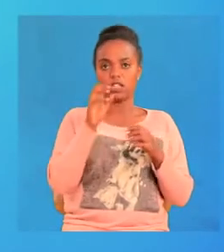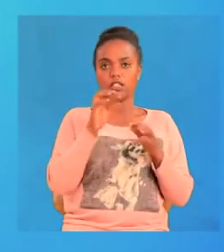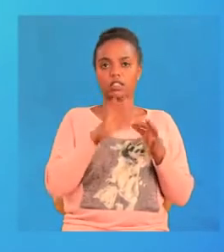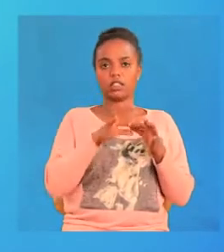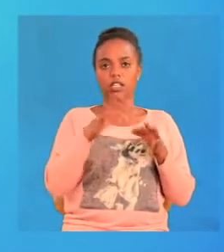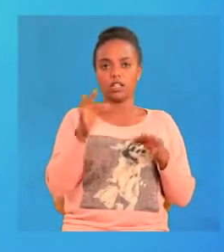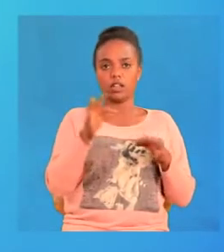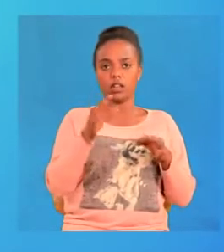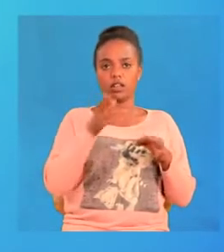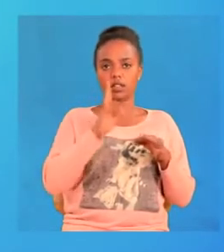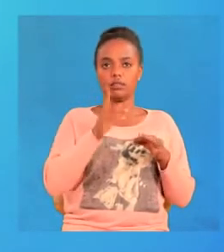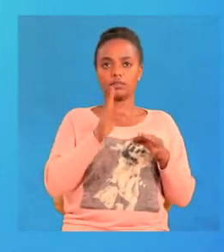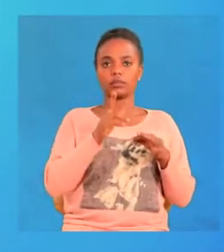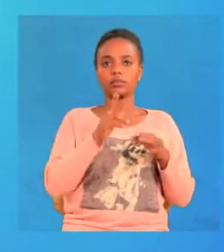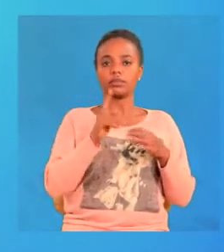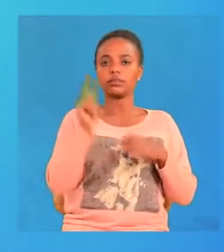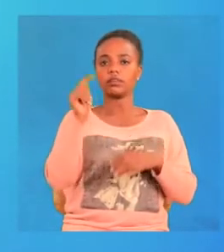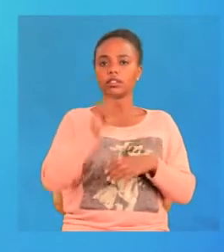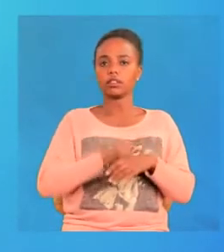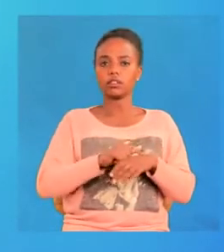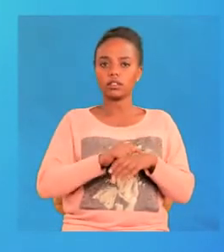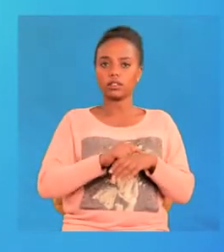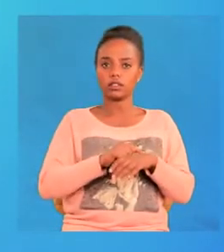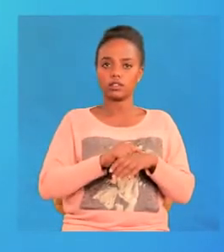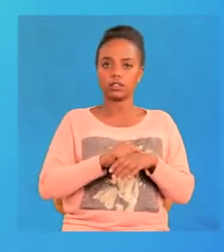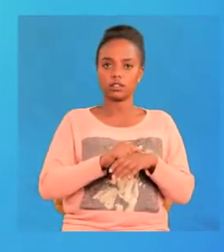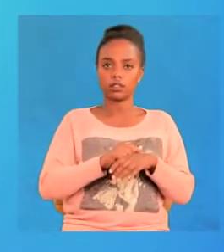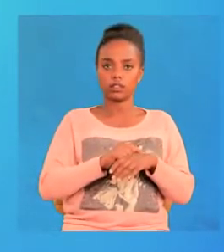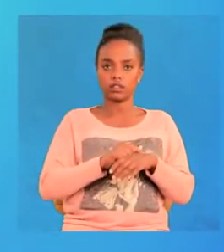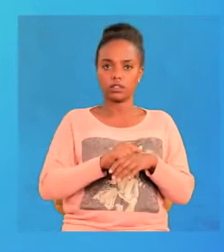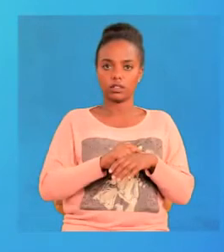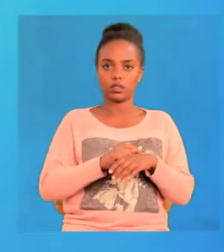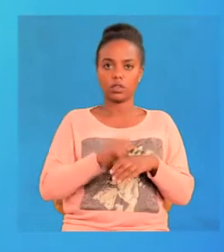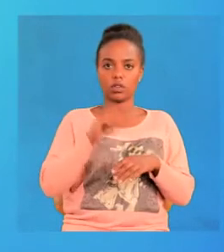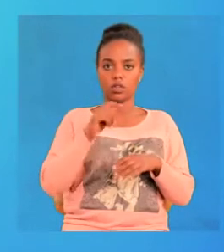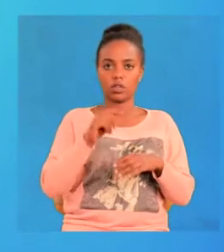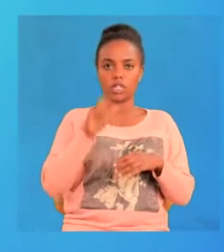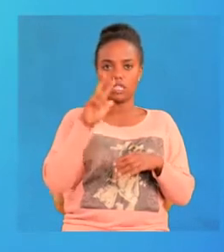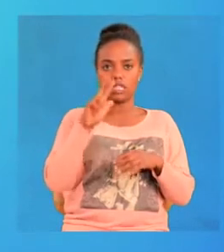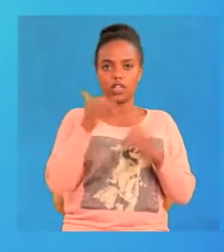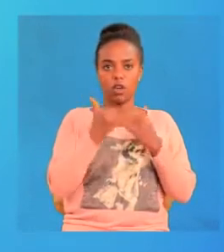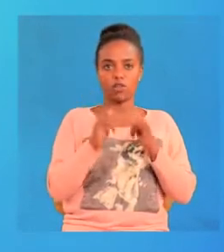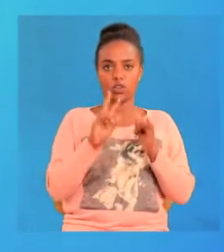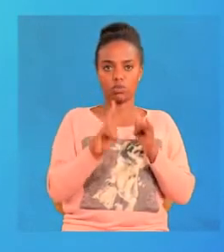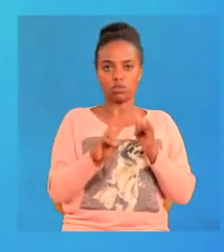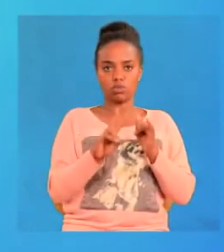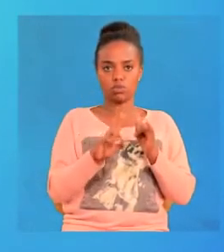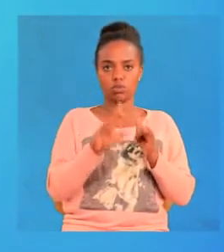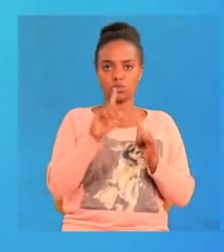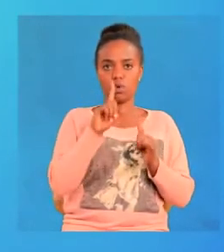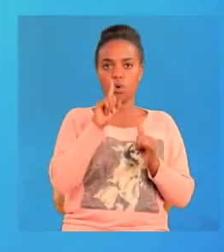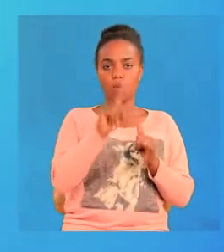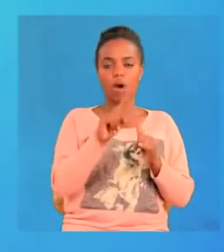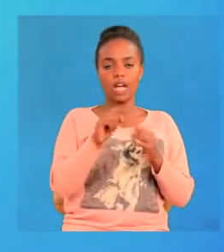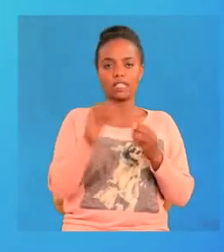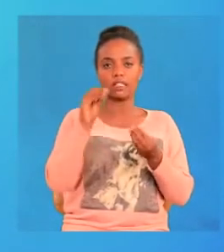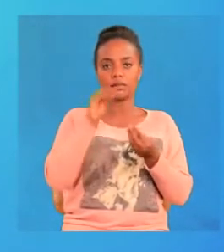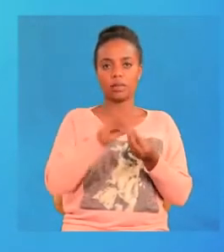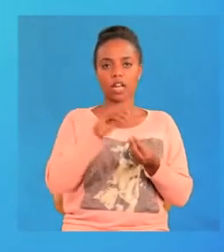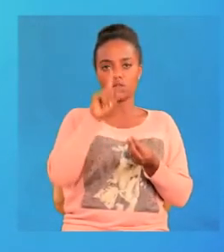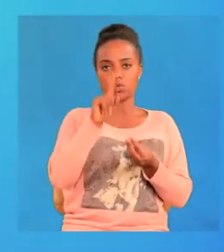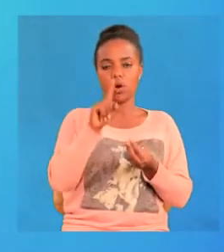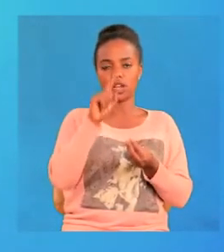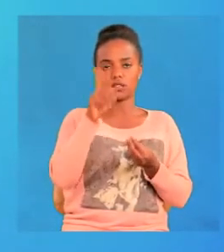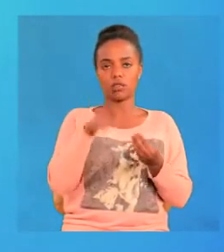is the speed, times the time in this one. This is 3 over 2. When you multiply these two, you get it is 120 km. It moves